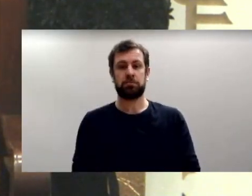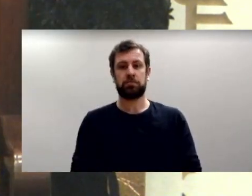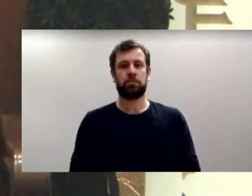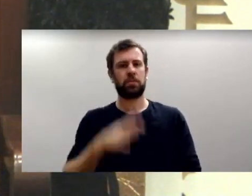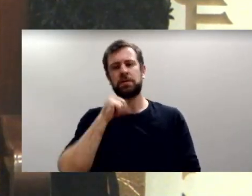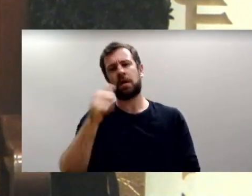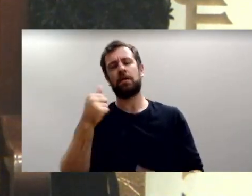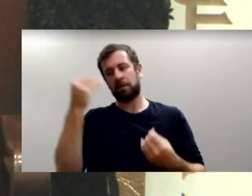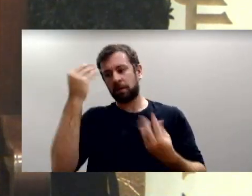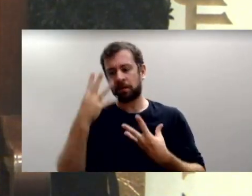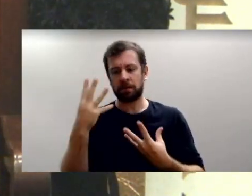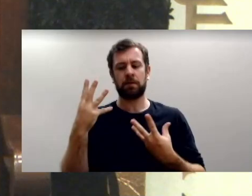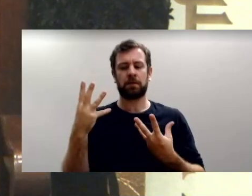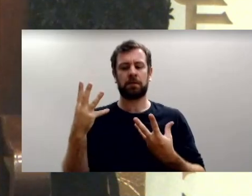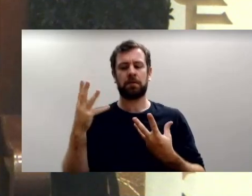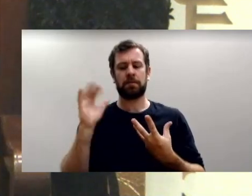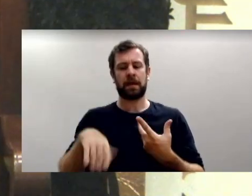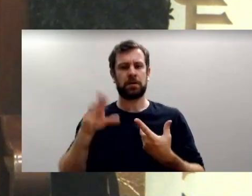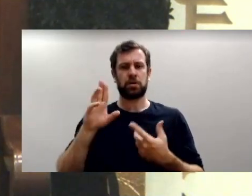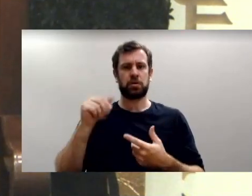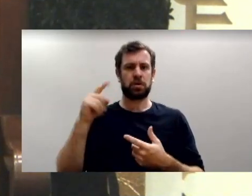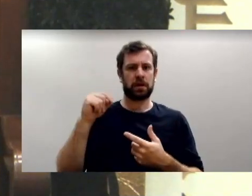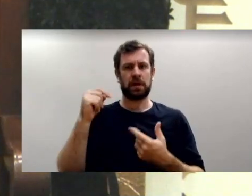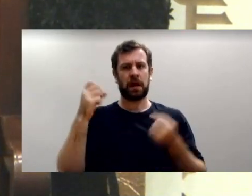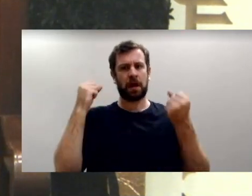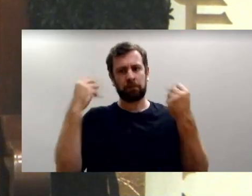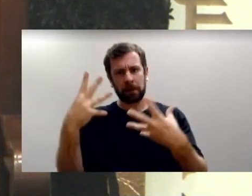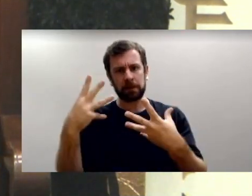tell us, you know, Fajr is 2 rakat?